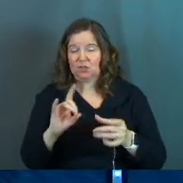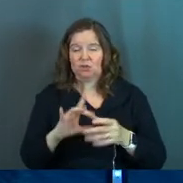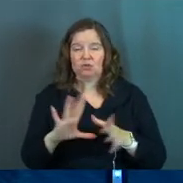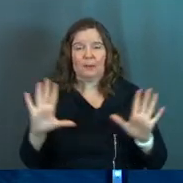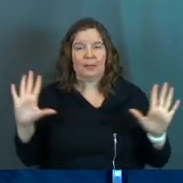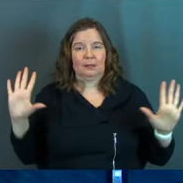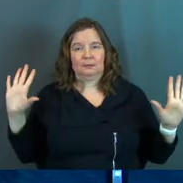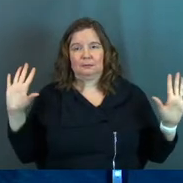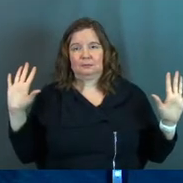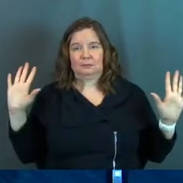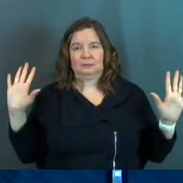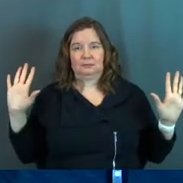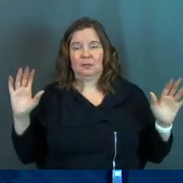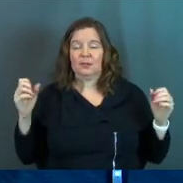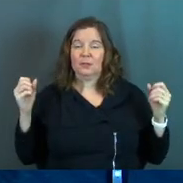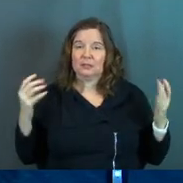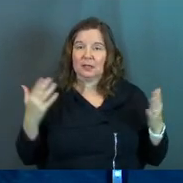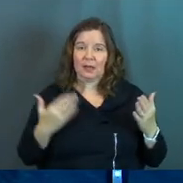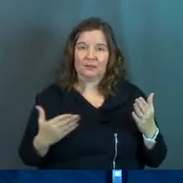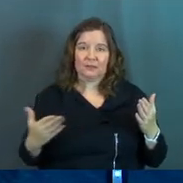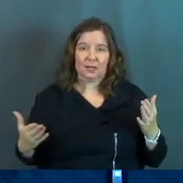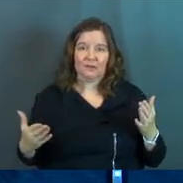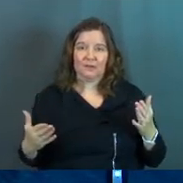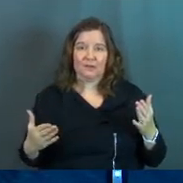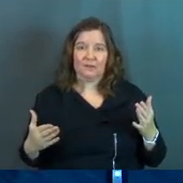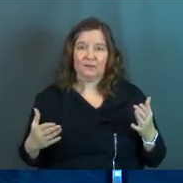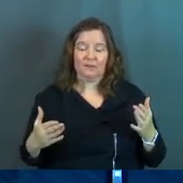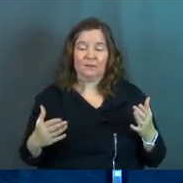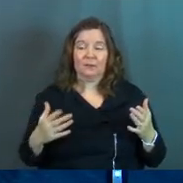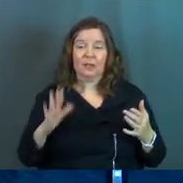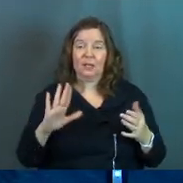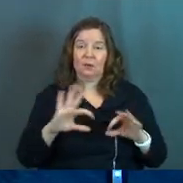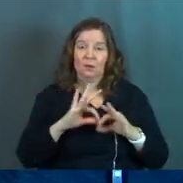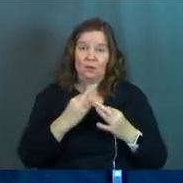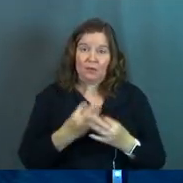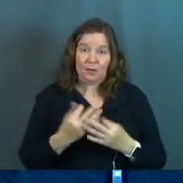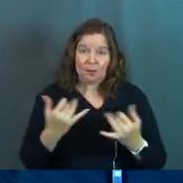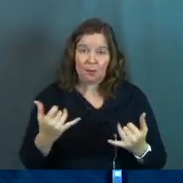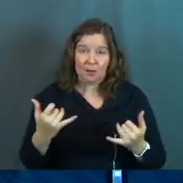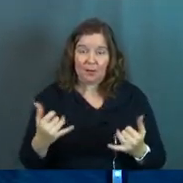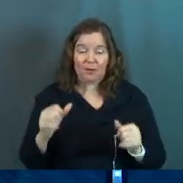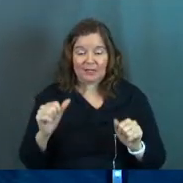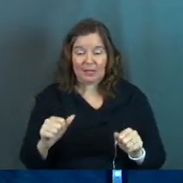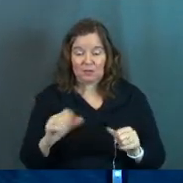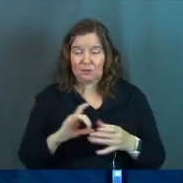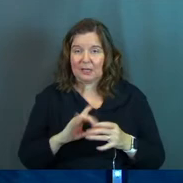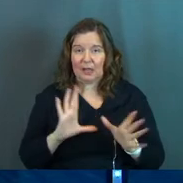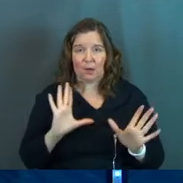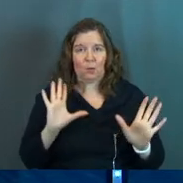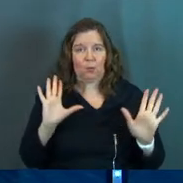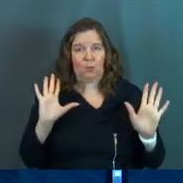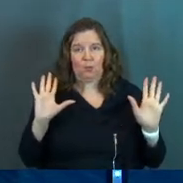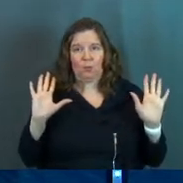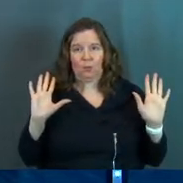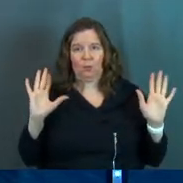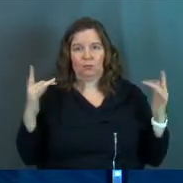it. There's a lot of stuff in your family right now. Can you drop it?